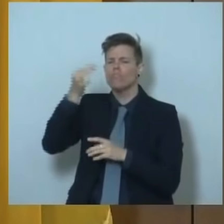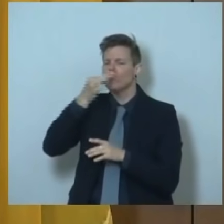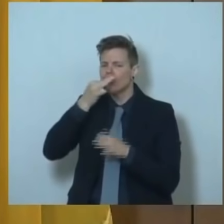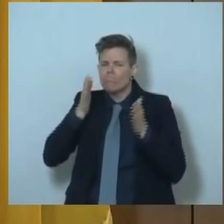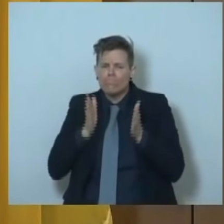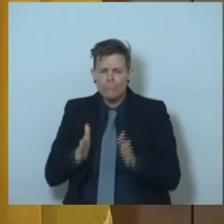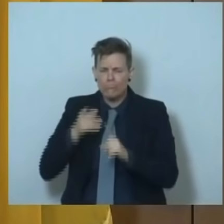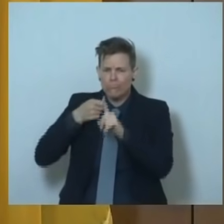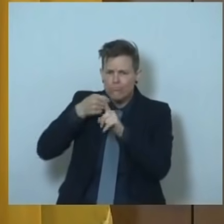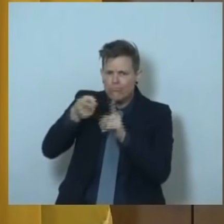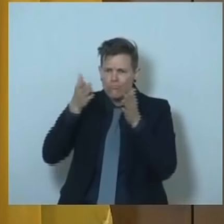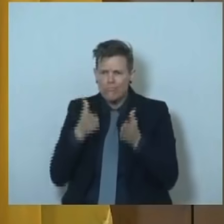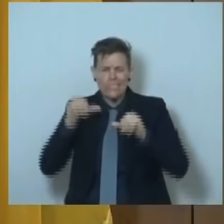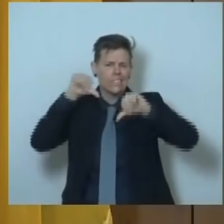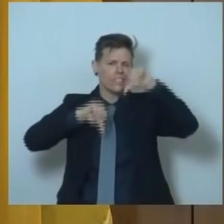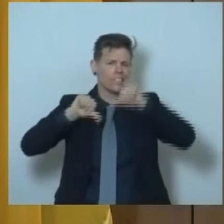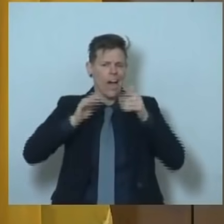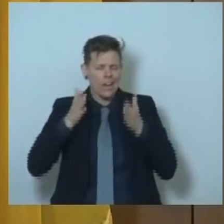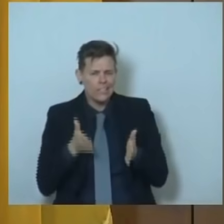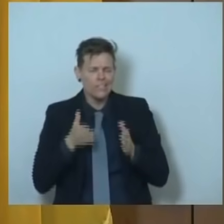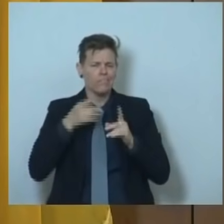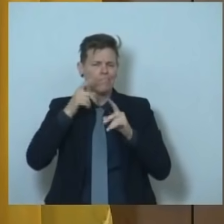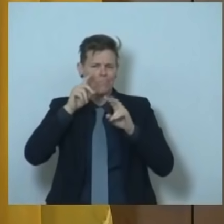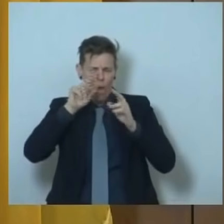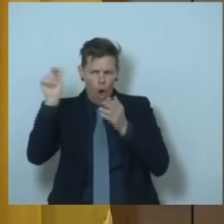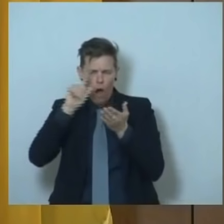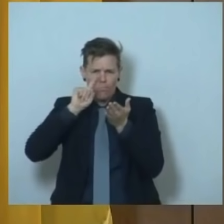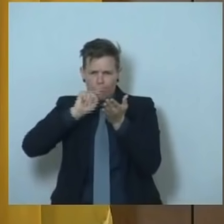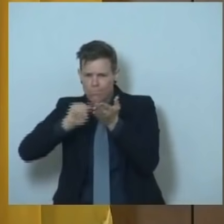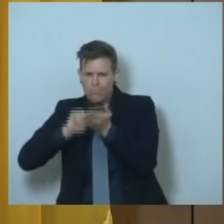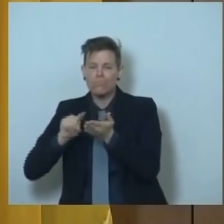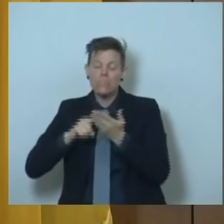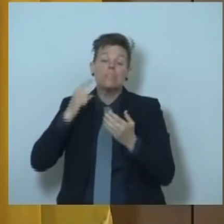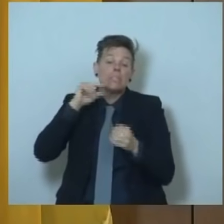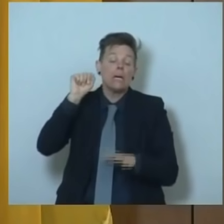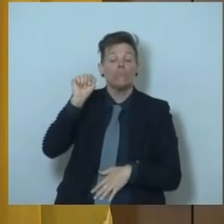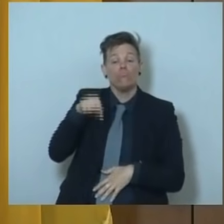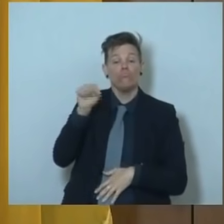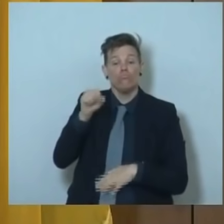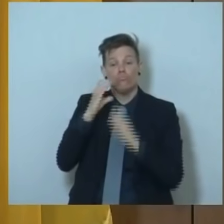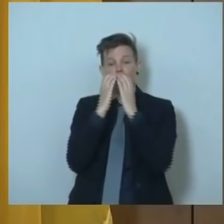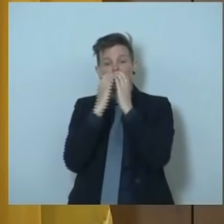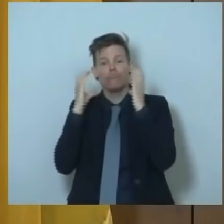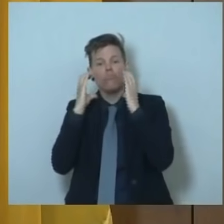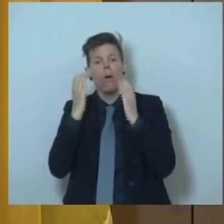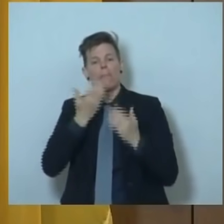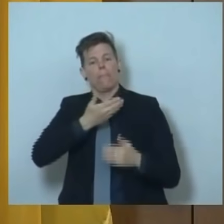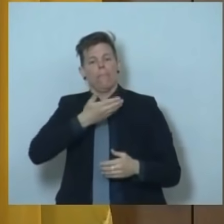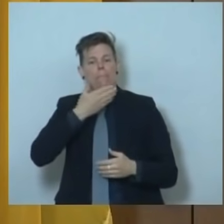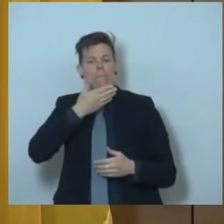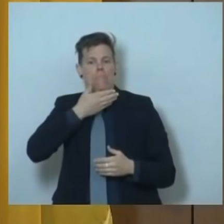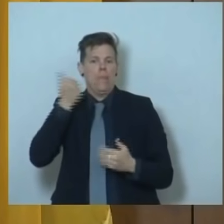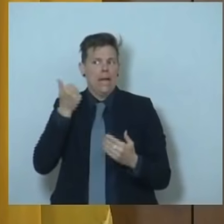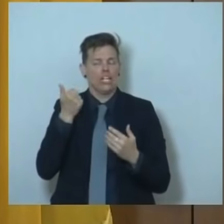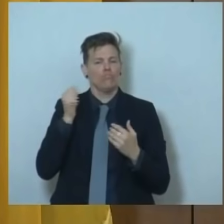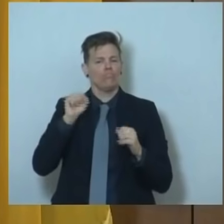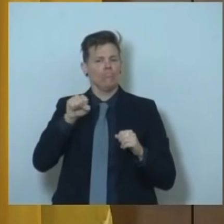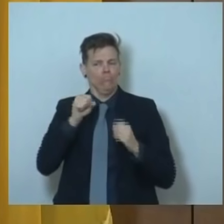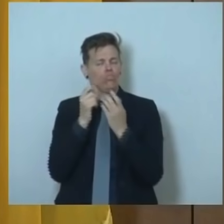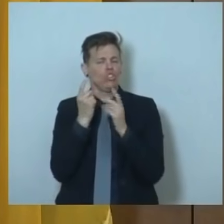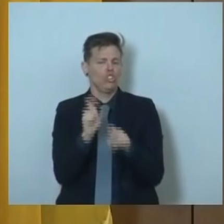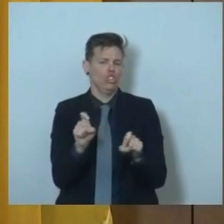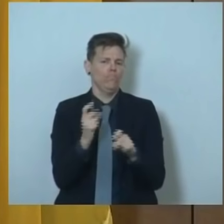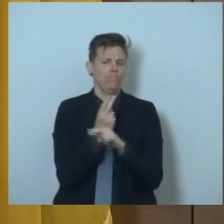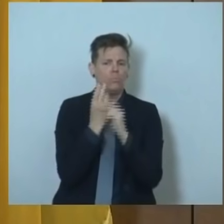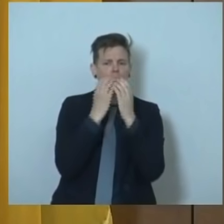and doctors unequivocally identified that this is a practice that all of us can adhere to,